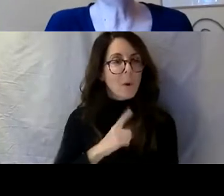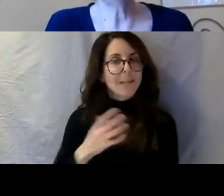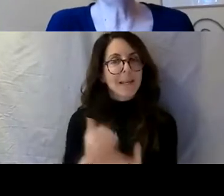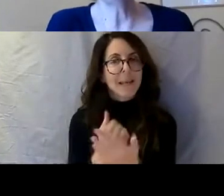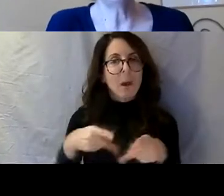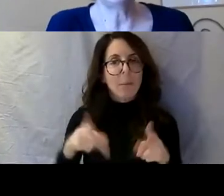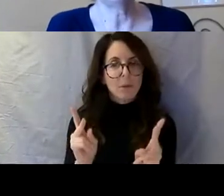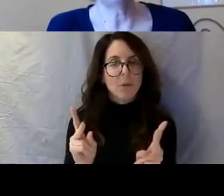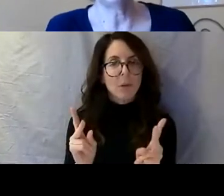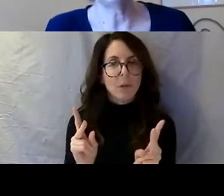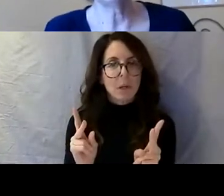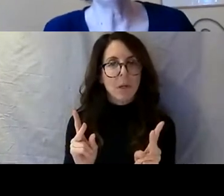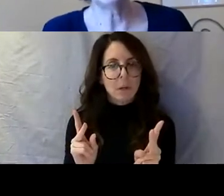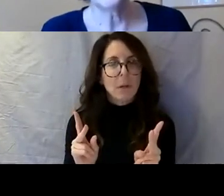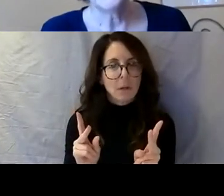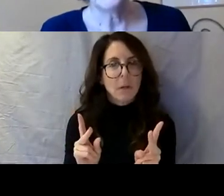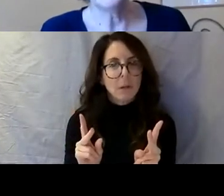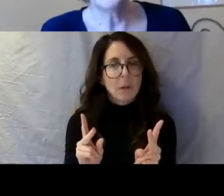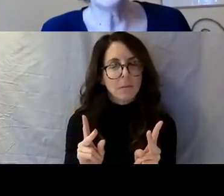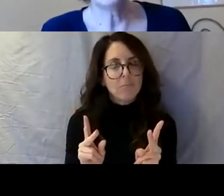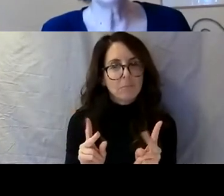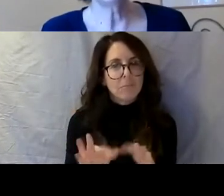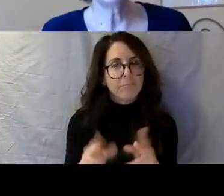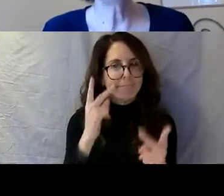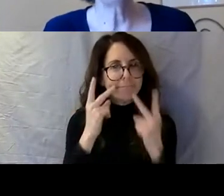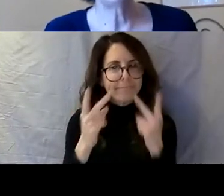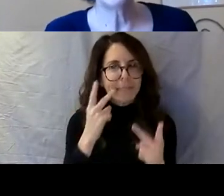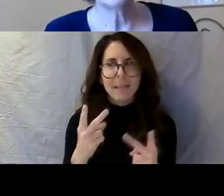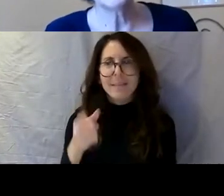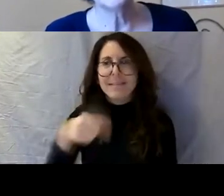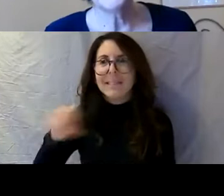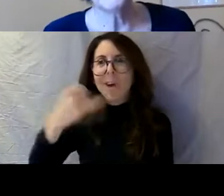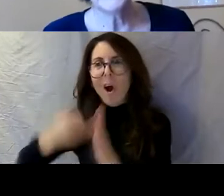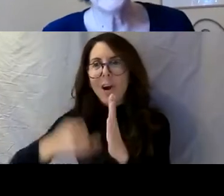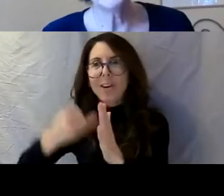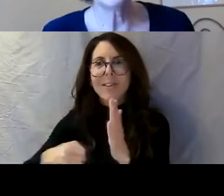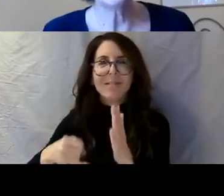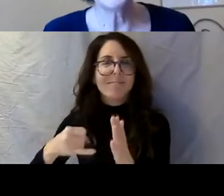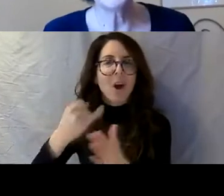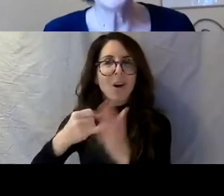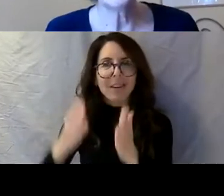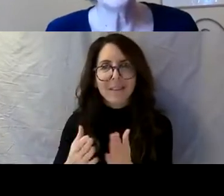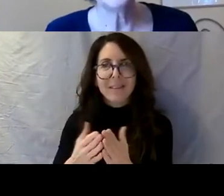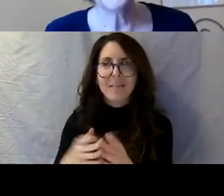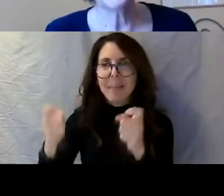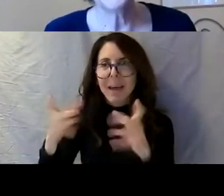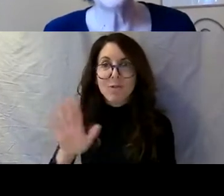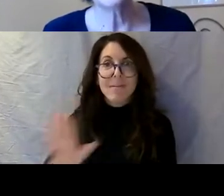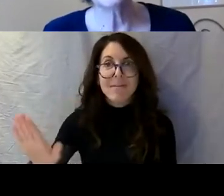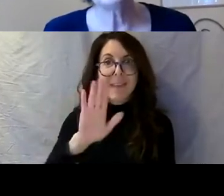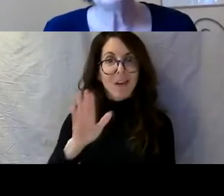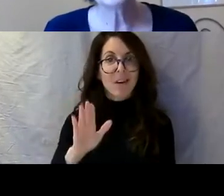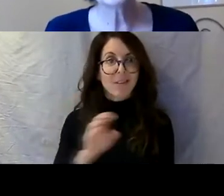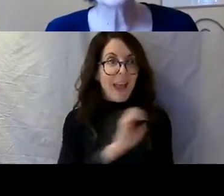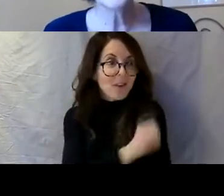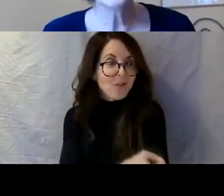the astounding energy and courage that artists and arts managers have been displaying over the past almost 2